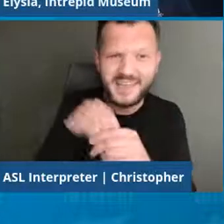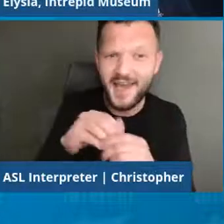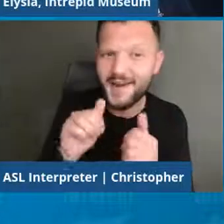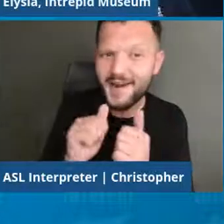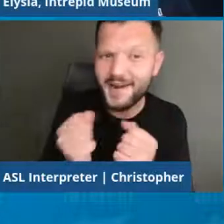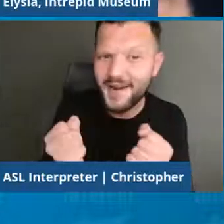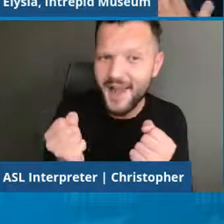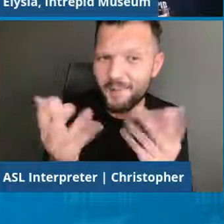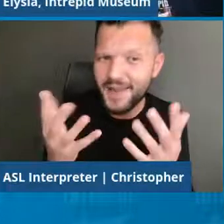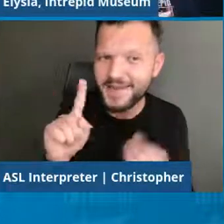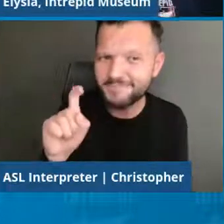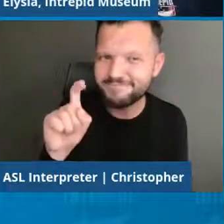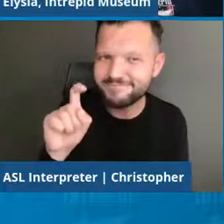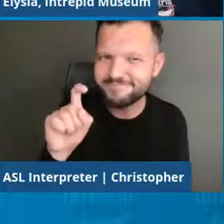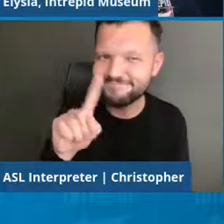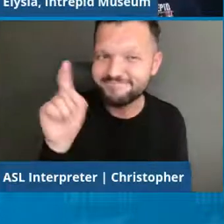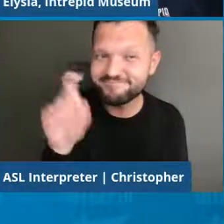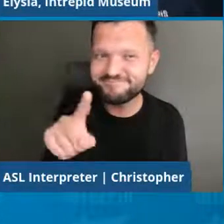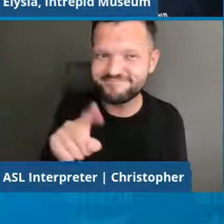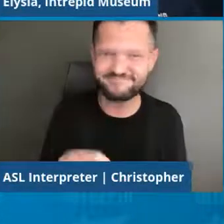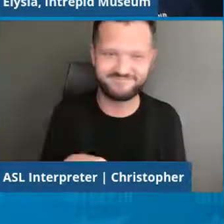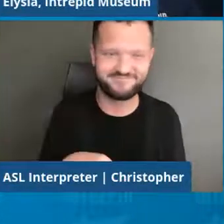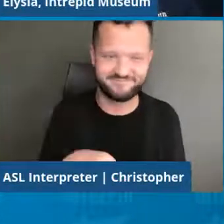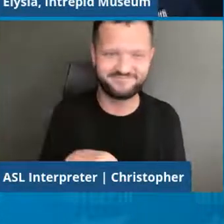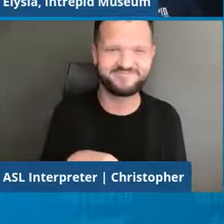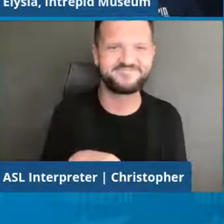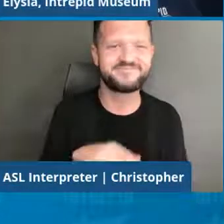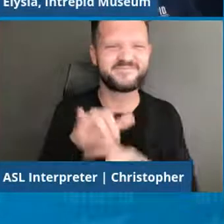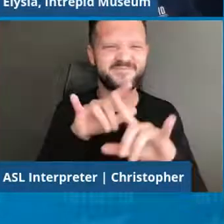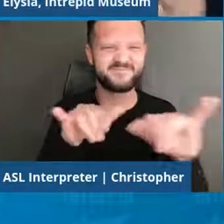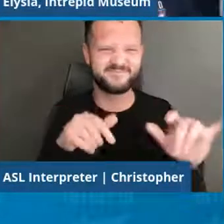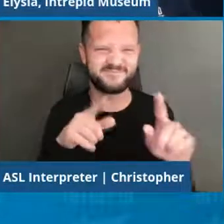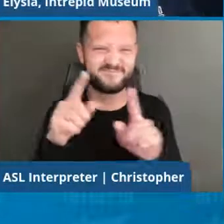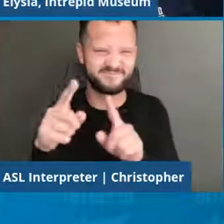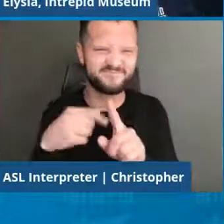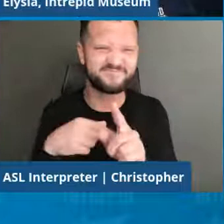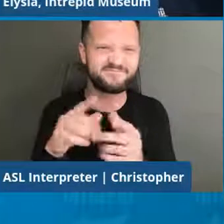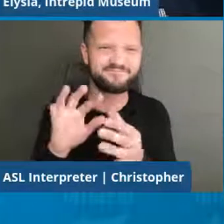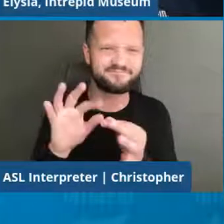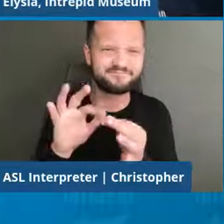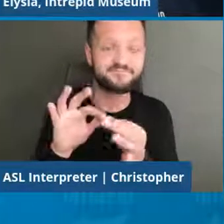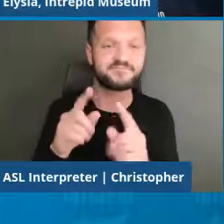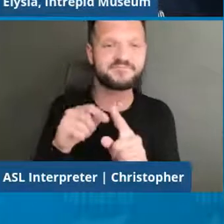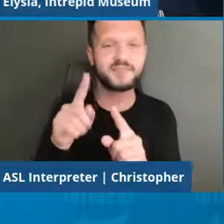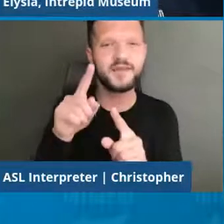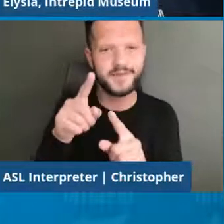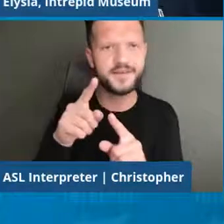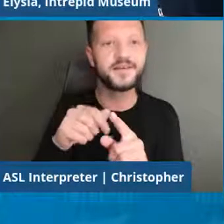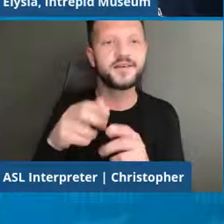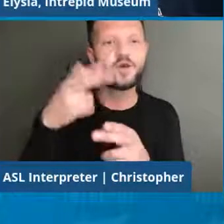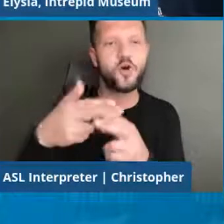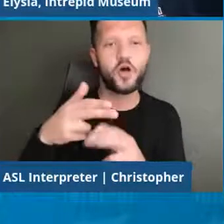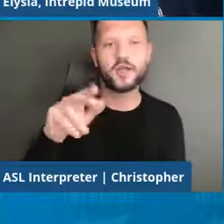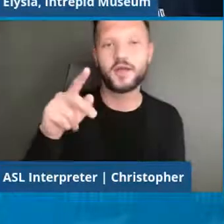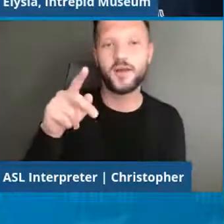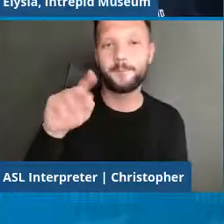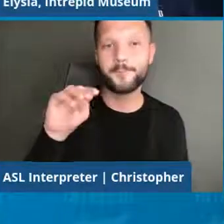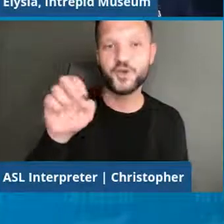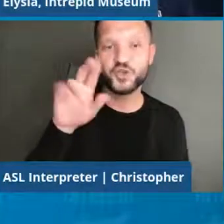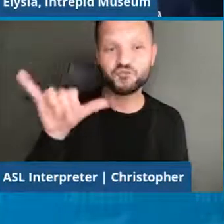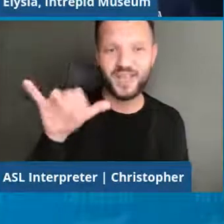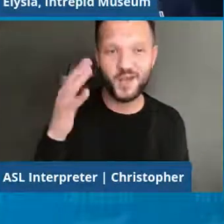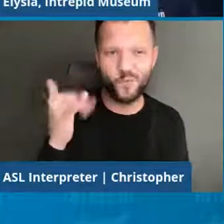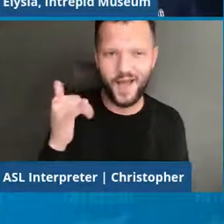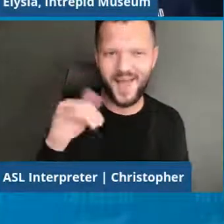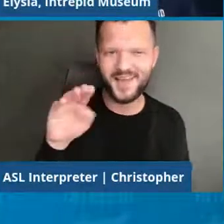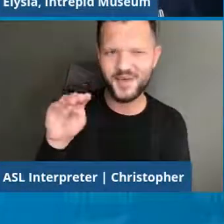I'll also tell you that they decided to name it Project Mercury because, first of all, in Roman mythology, Mercury was the